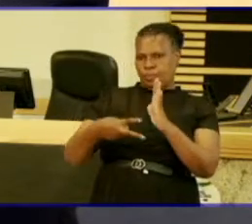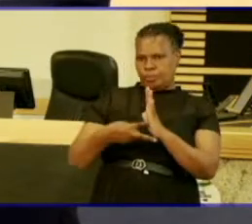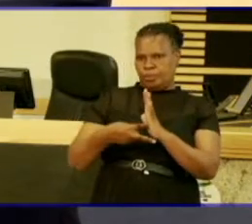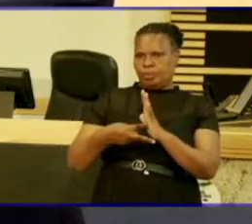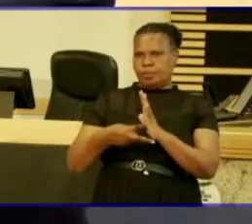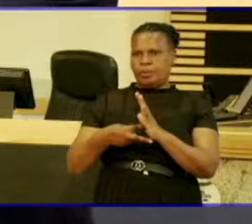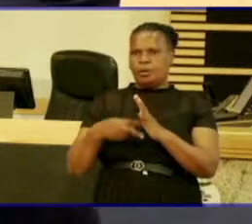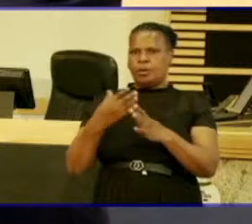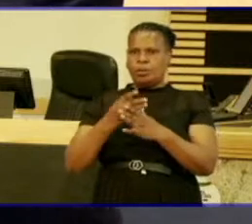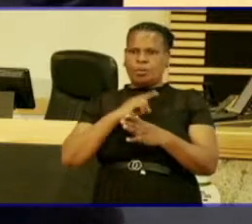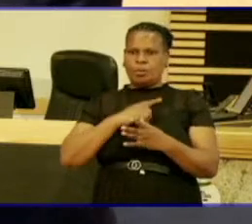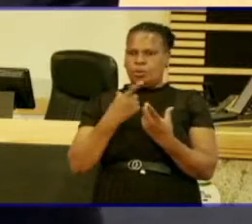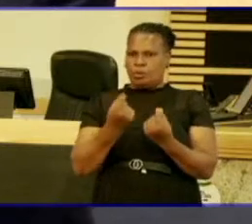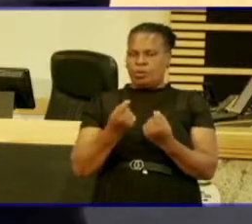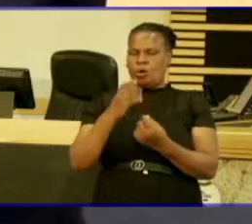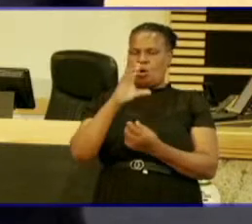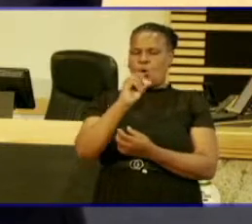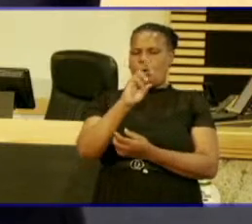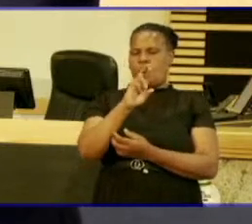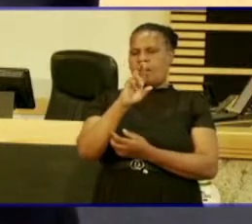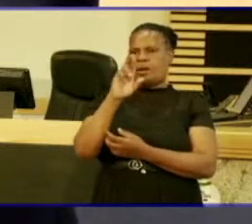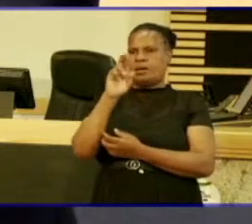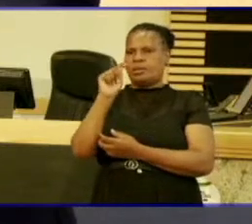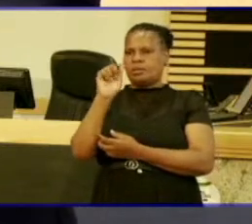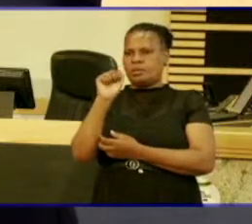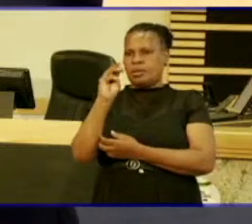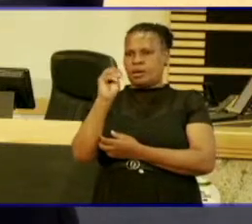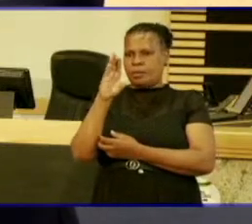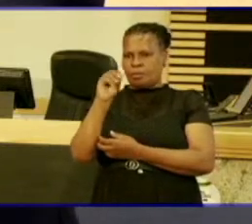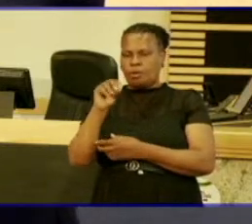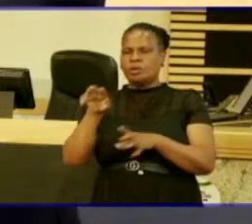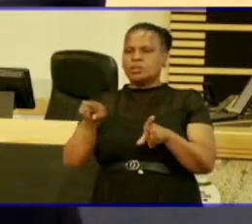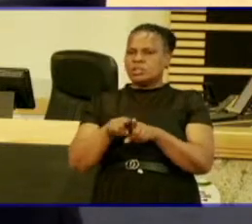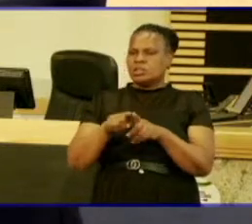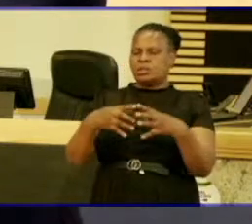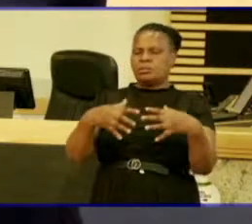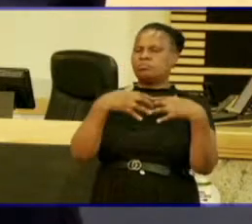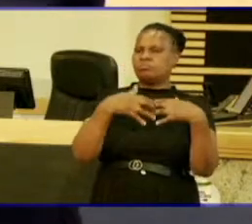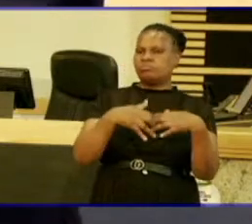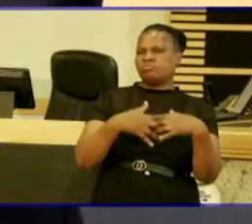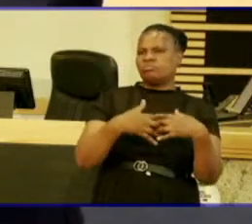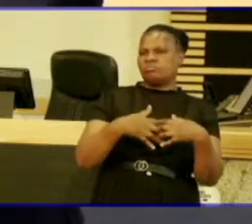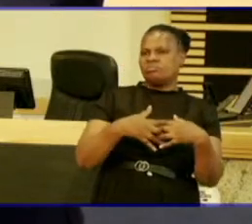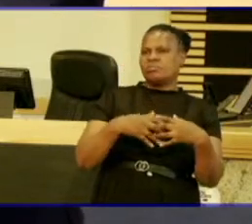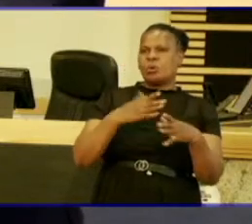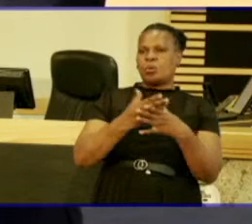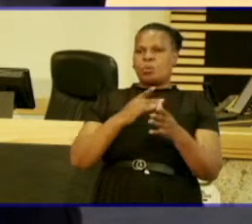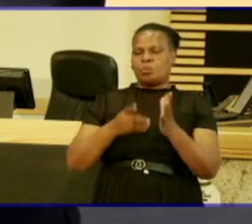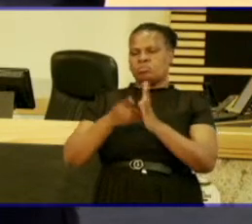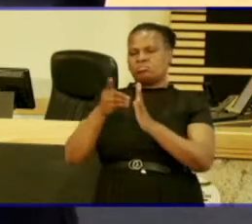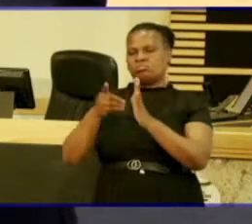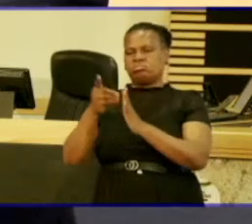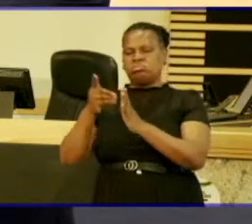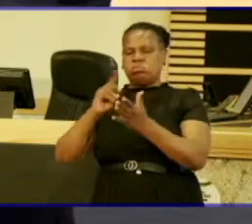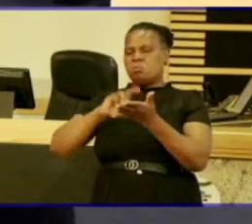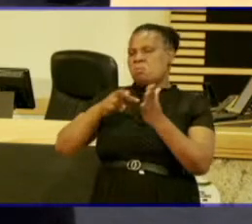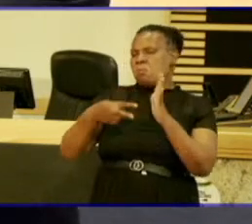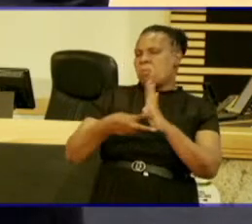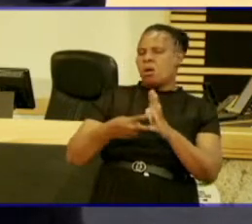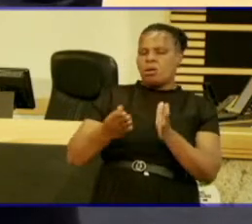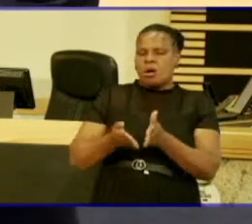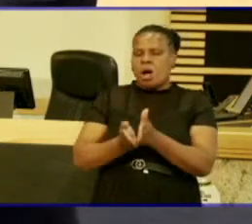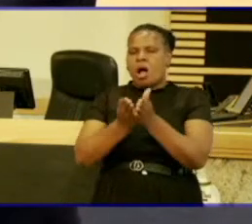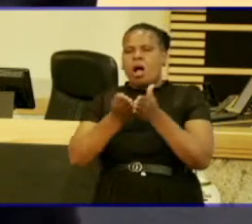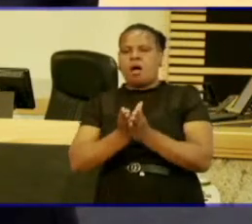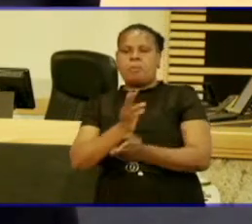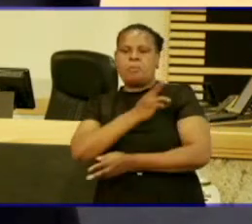has been established in OR Tambo, comprising of engineers, infrastructure specialists, development planners, and hub managers that